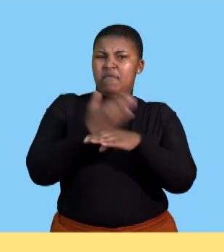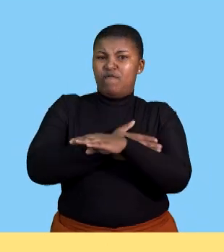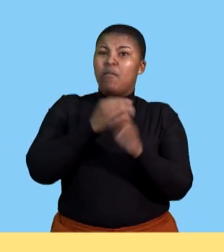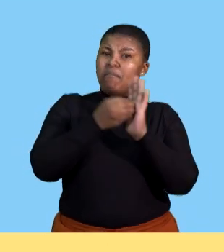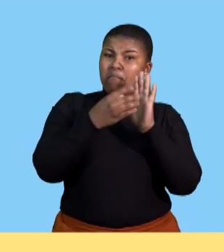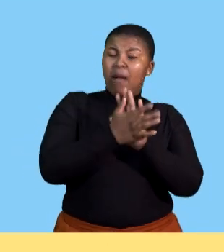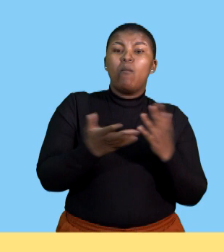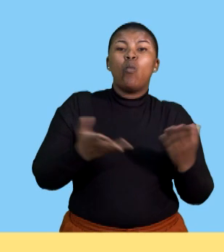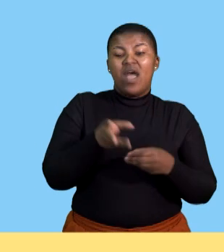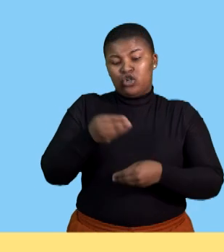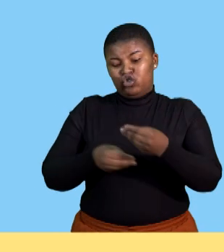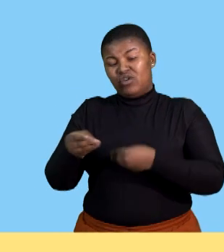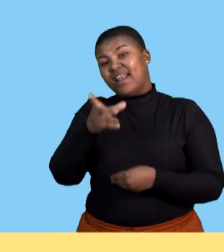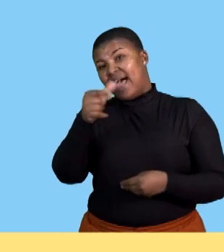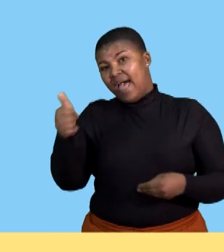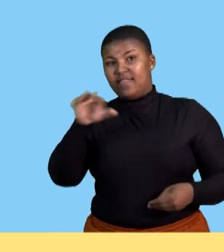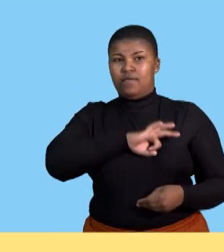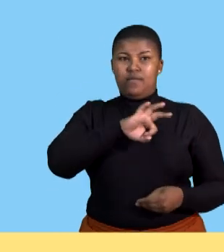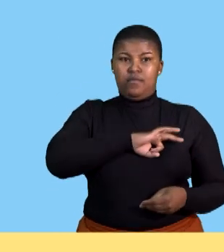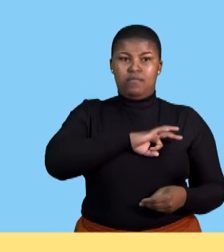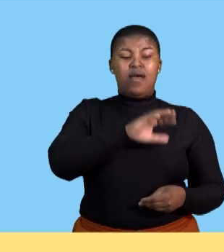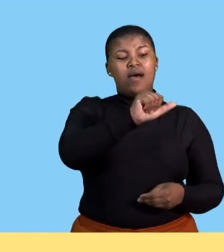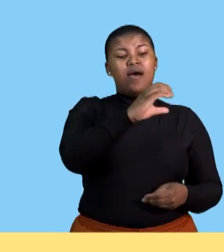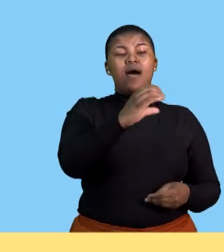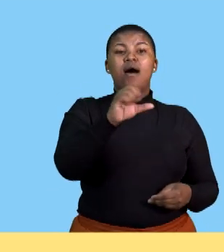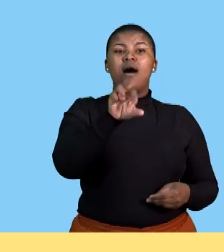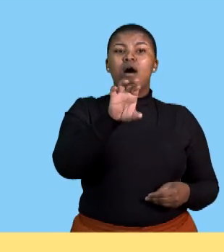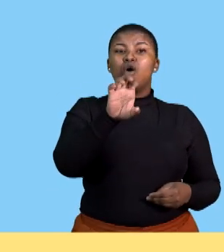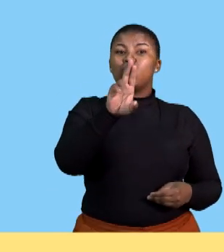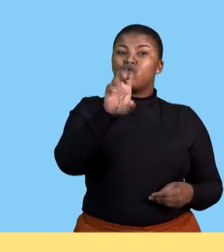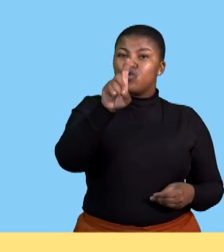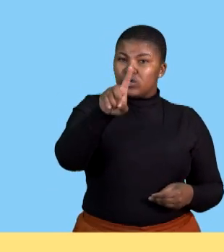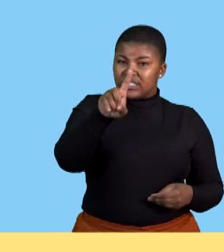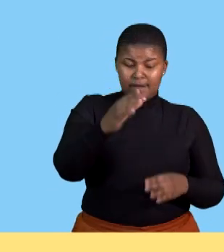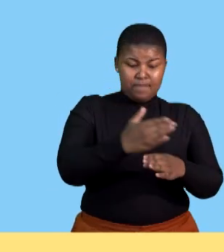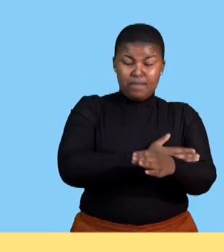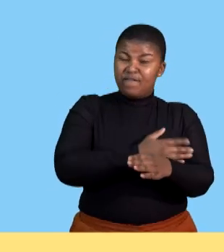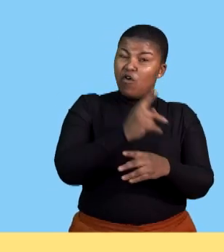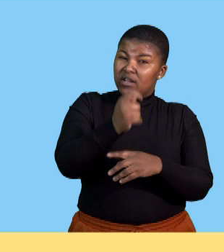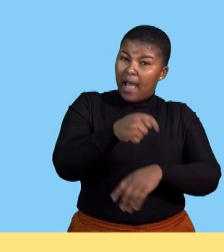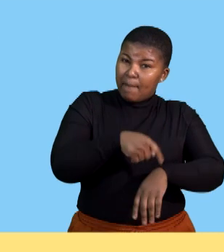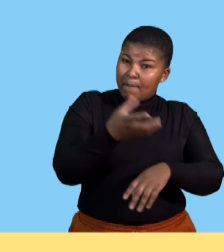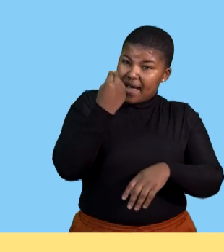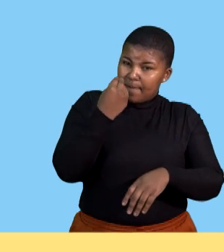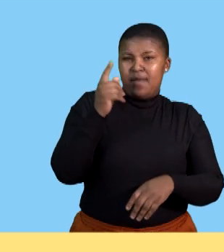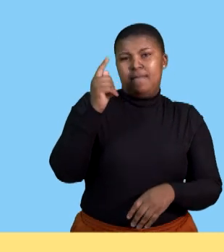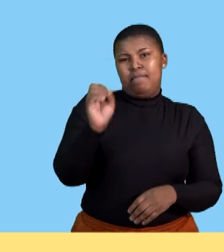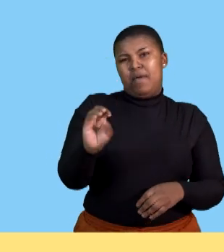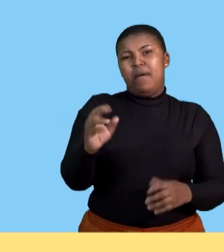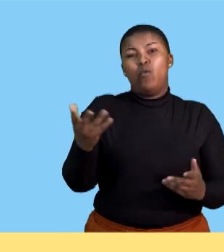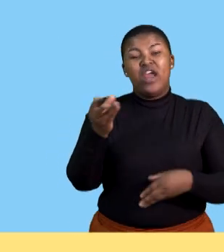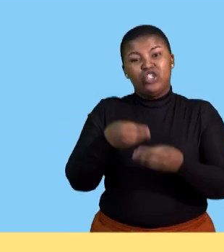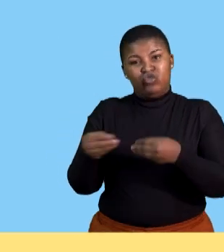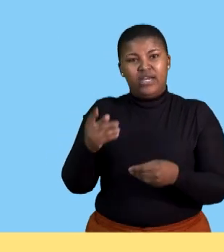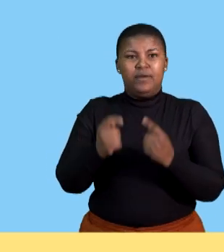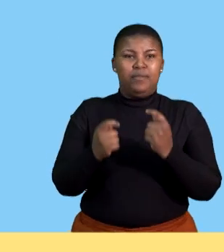important that your accrued expenses and income received in advance goes to trade and other payables. The short term or the current